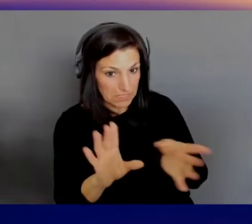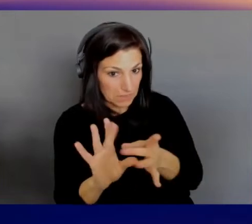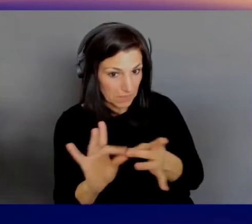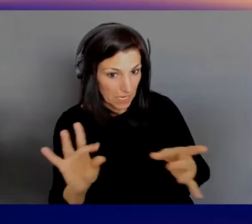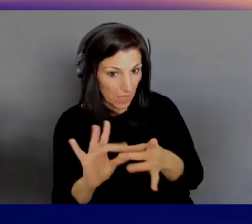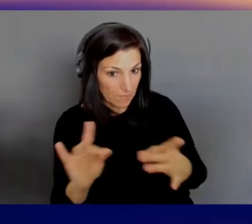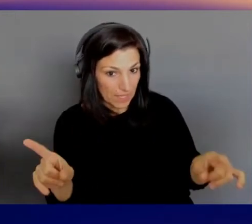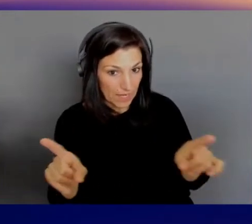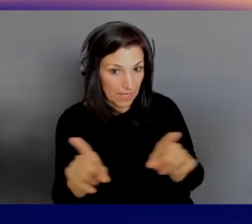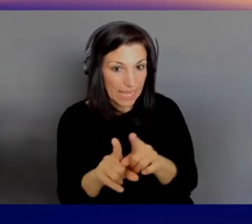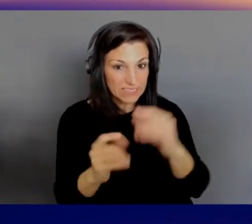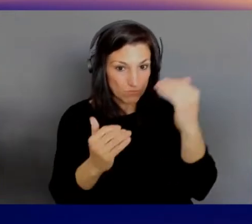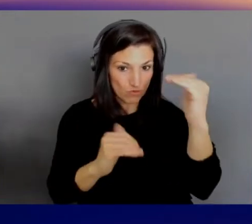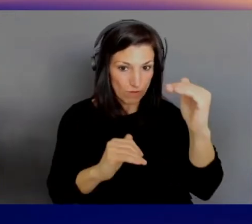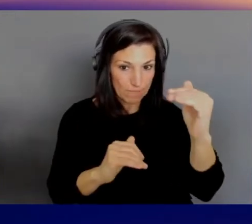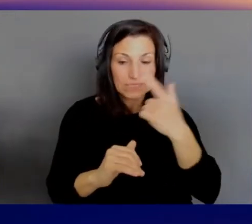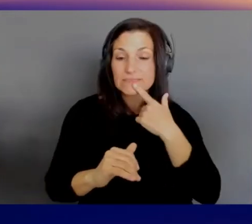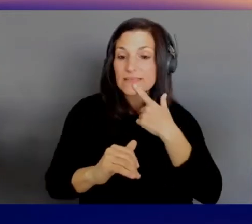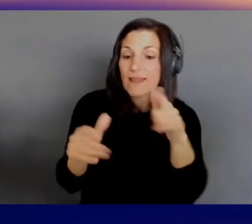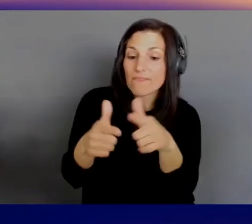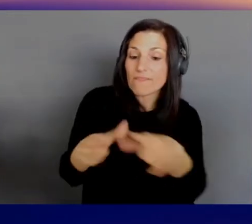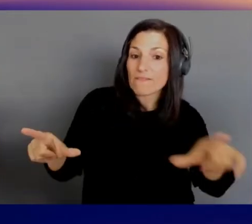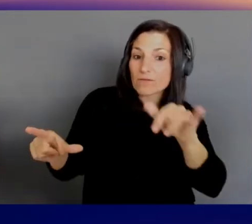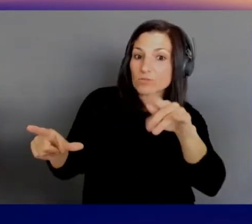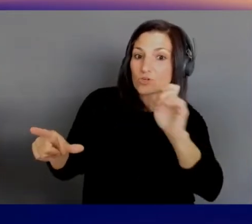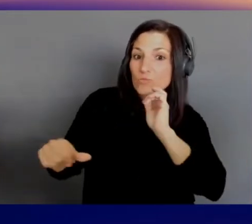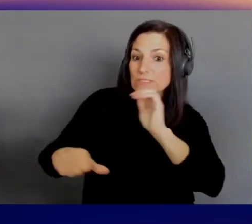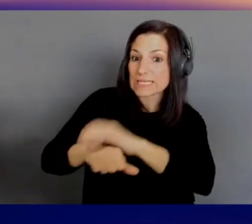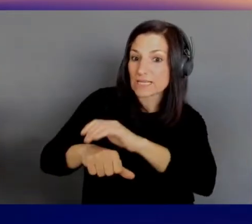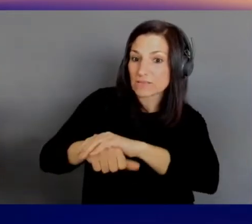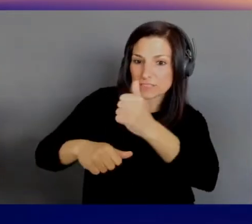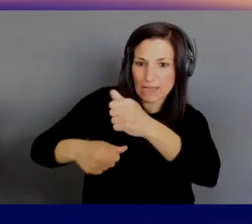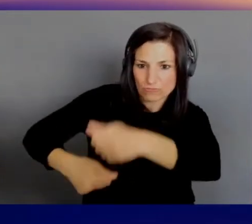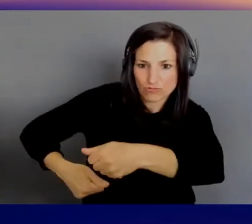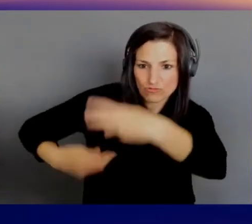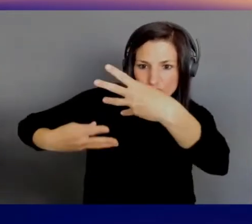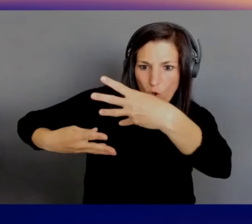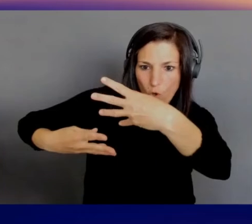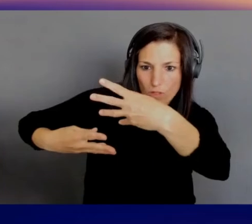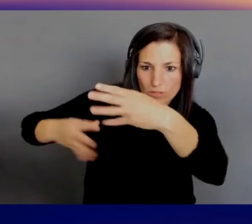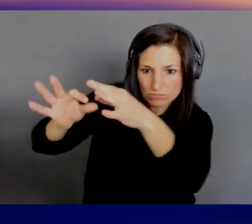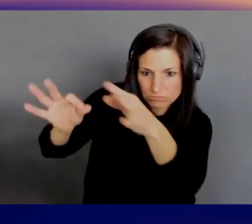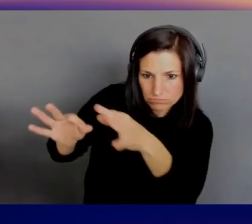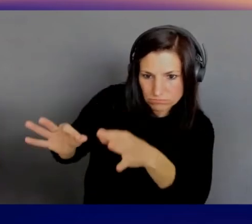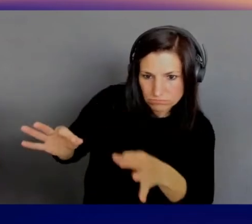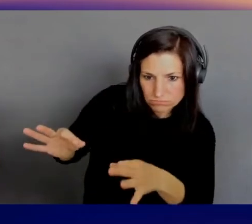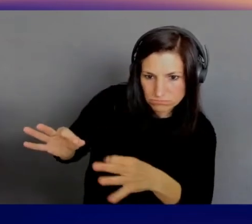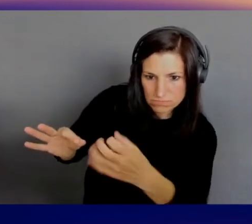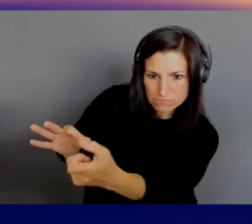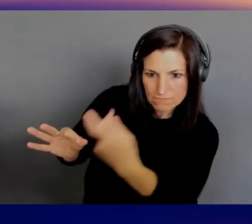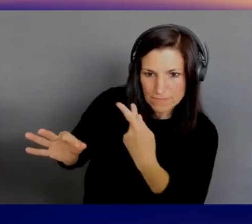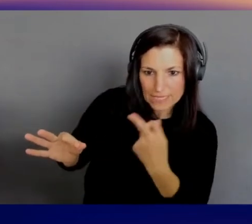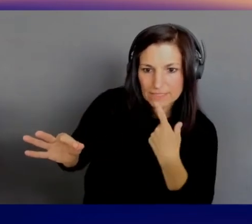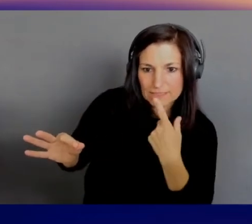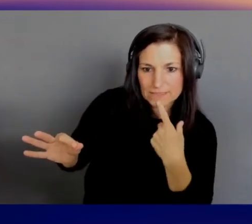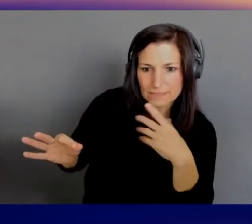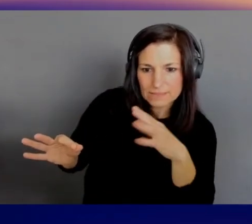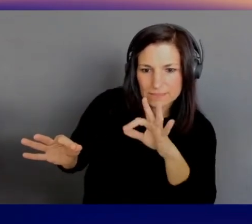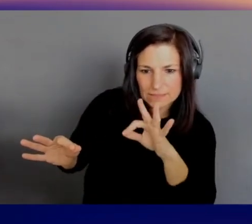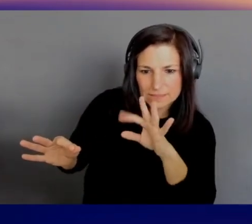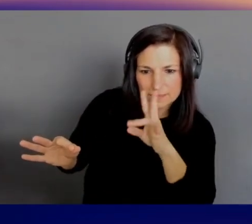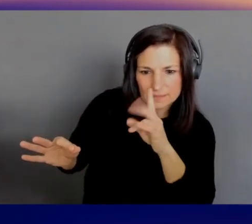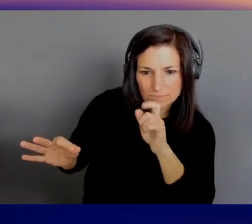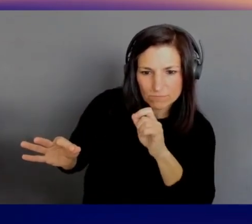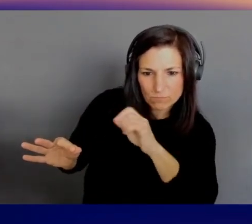language code was used as English. Now I have a score coming back from detect sentiment, and the score is 97% neutral. Yeah.